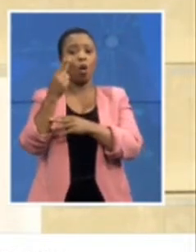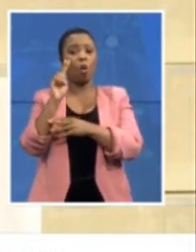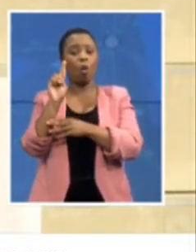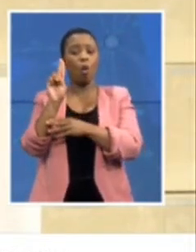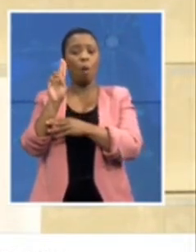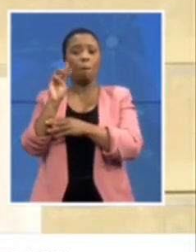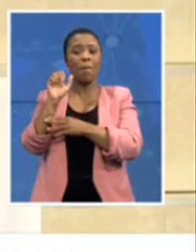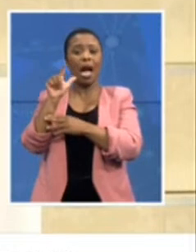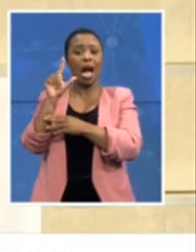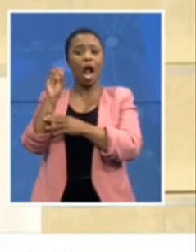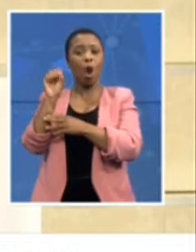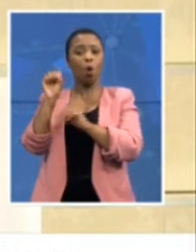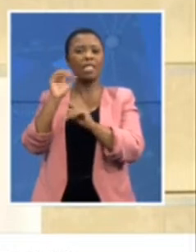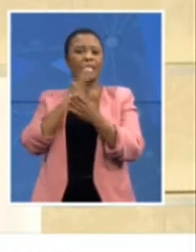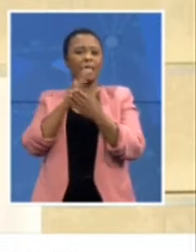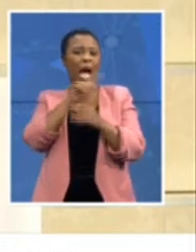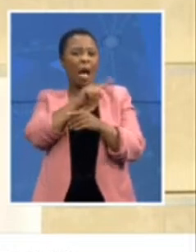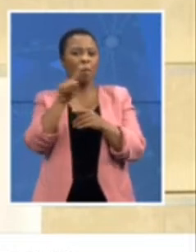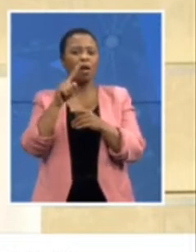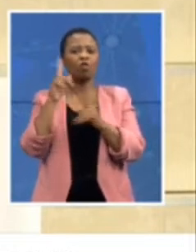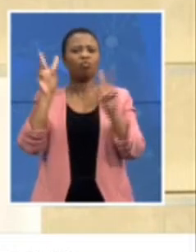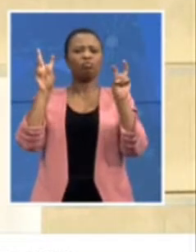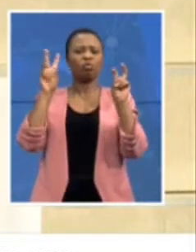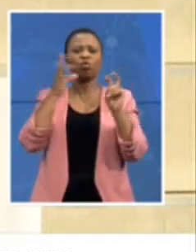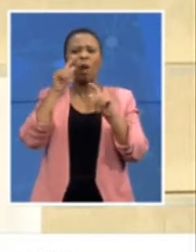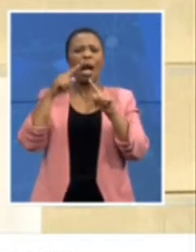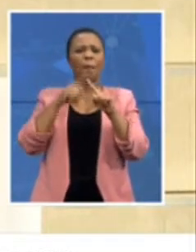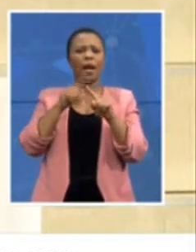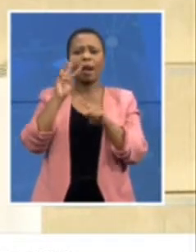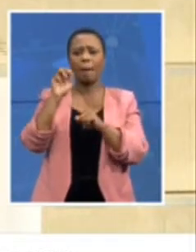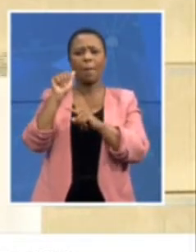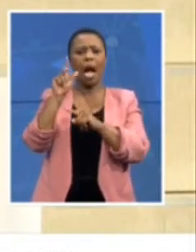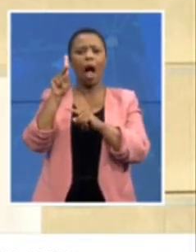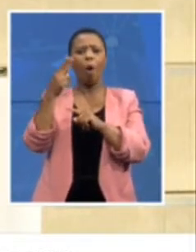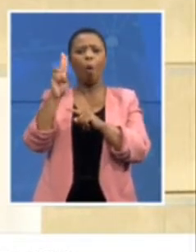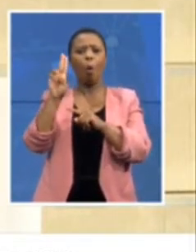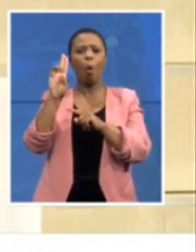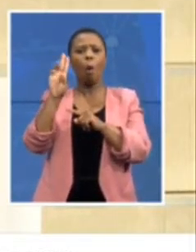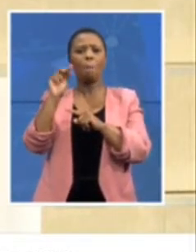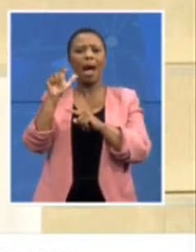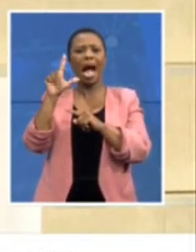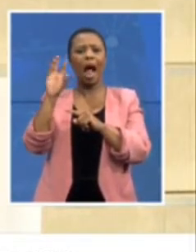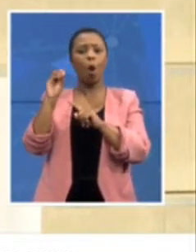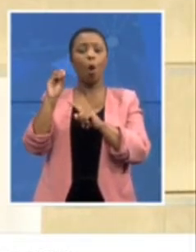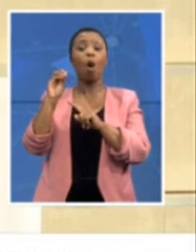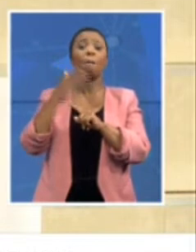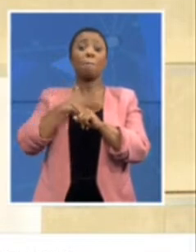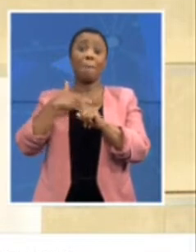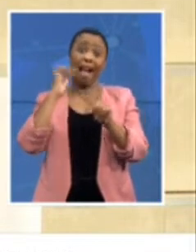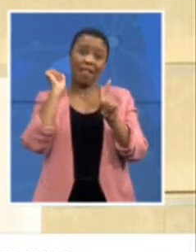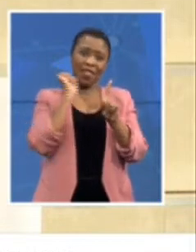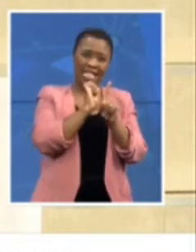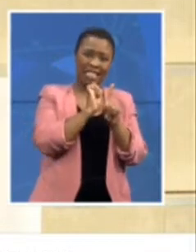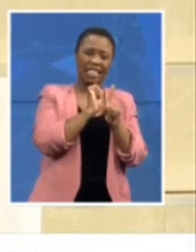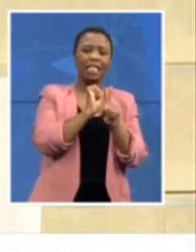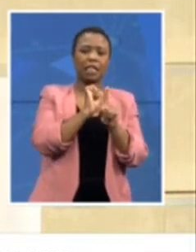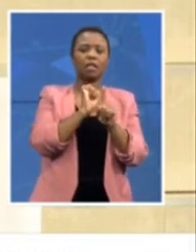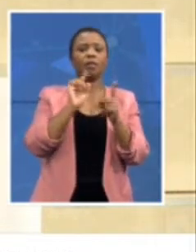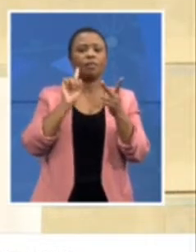Umakumalo, who was her mother. You'll also hear about